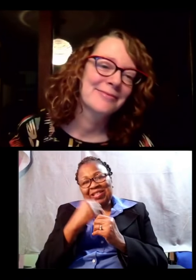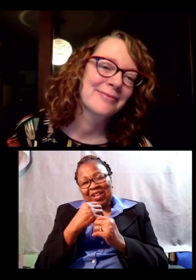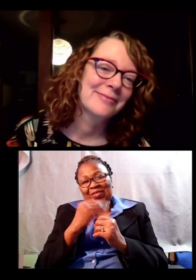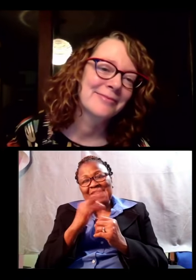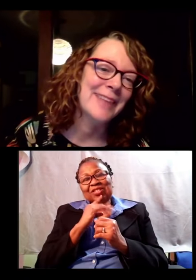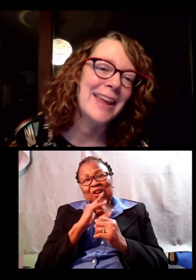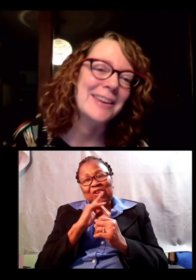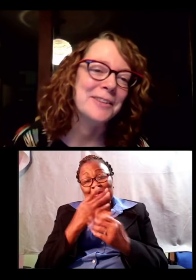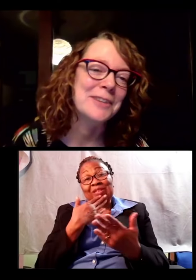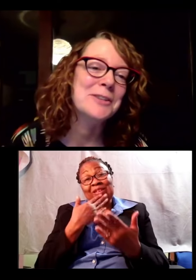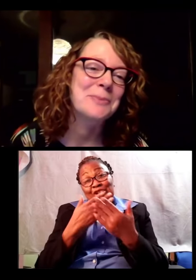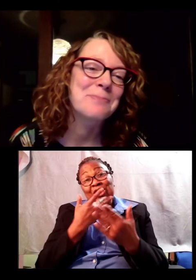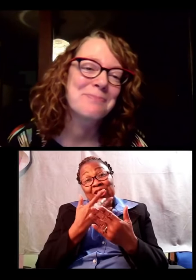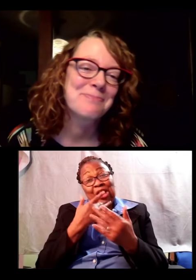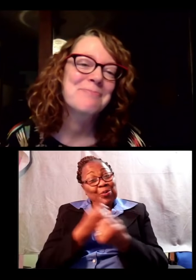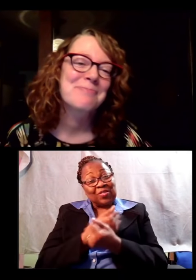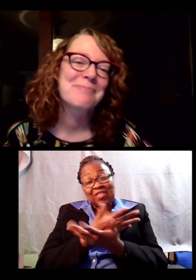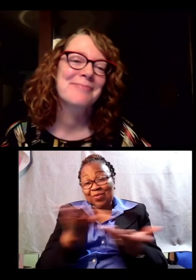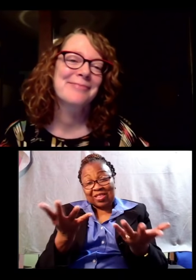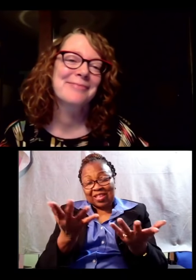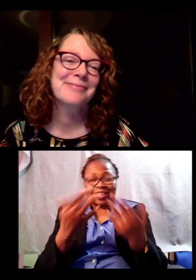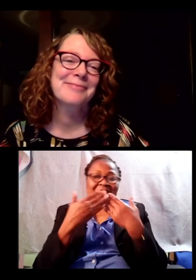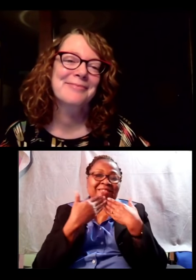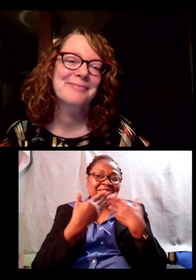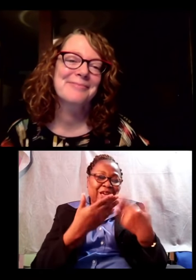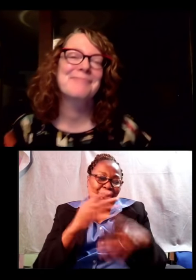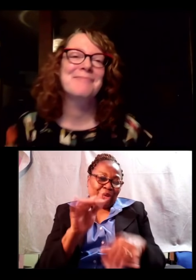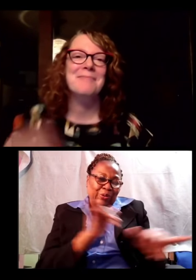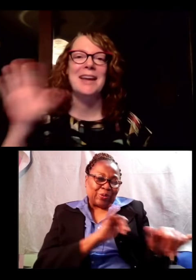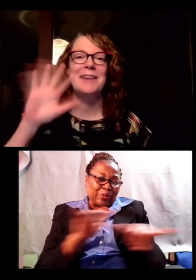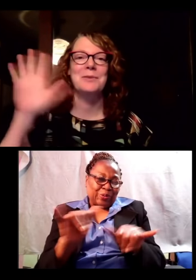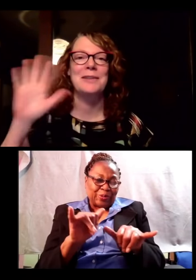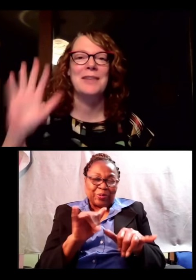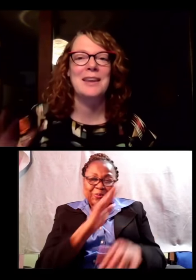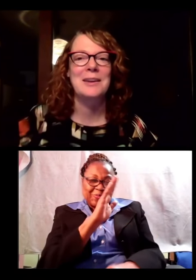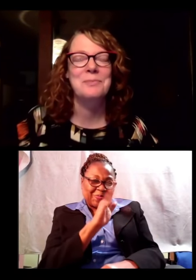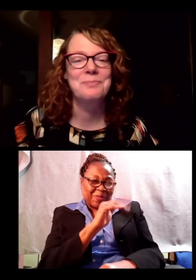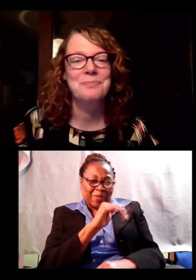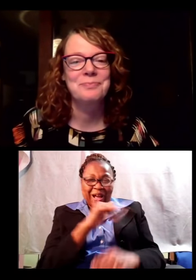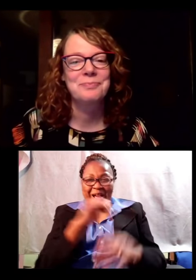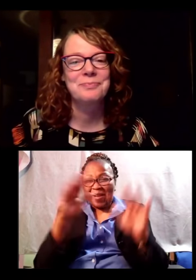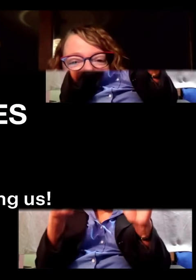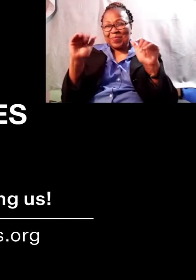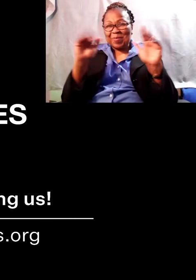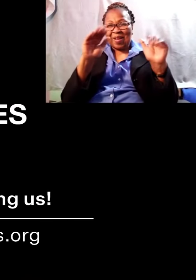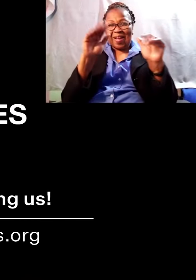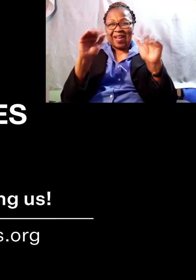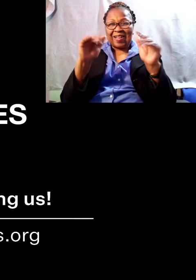everything. Thank you. You too. Bye. Bye, everyone. Thank you.